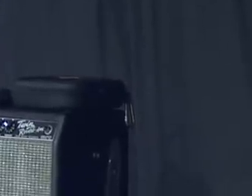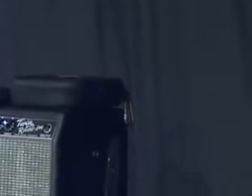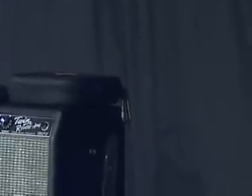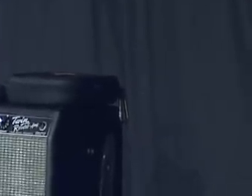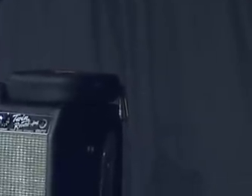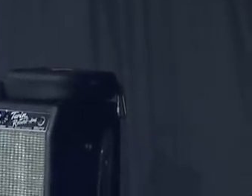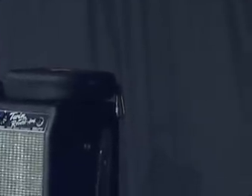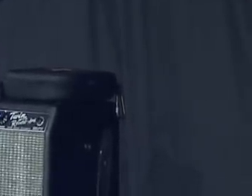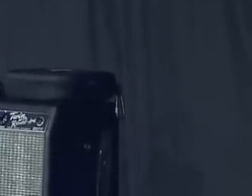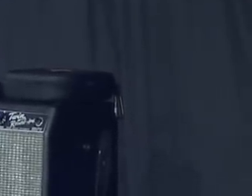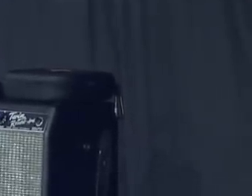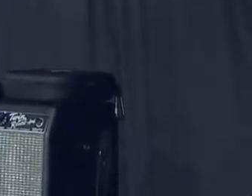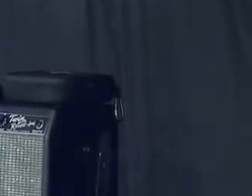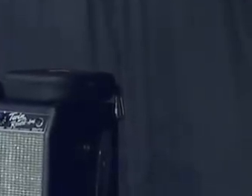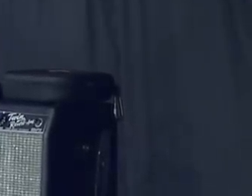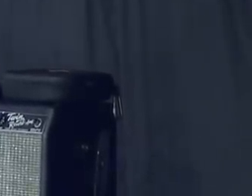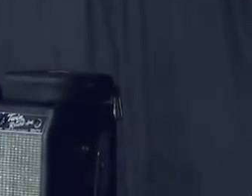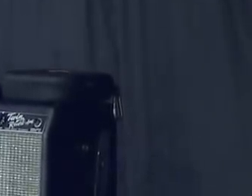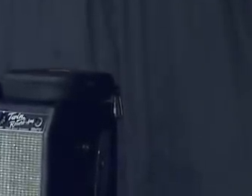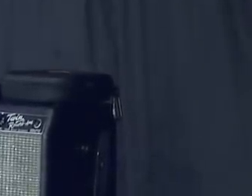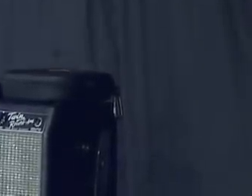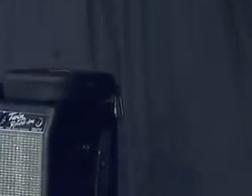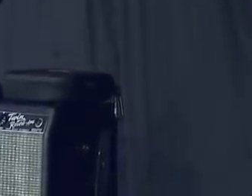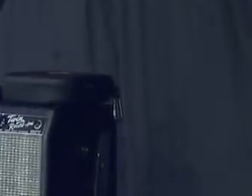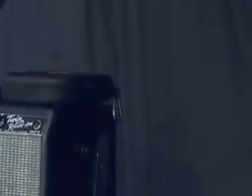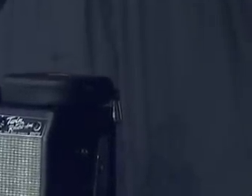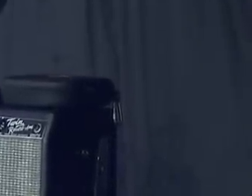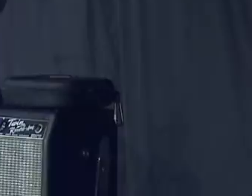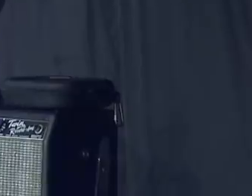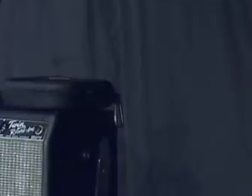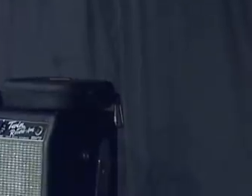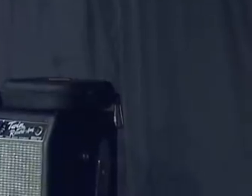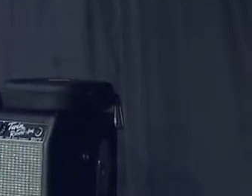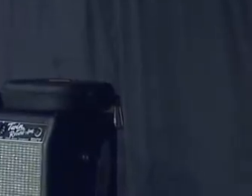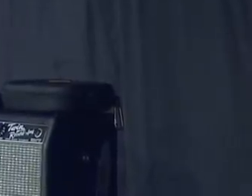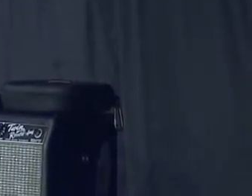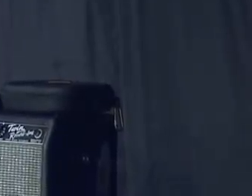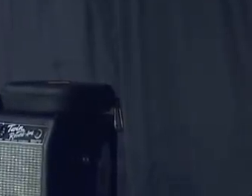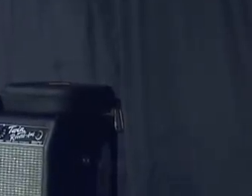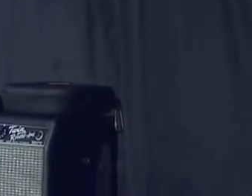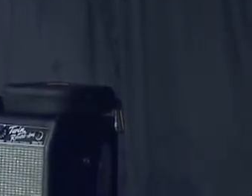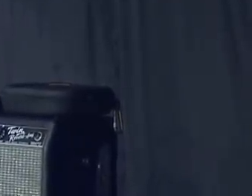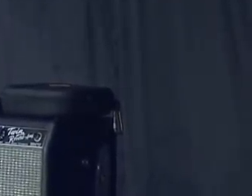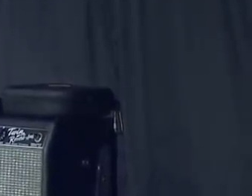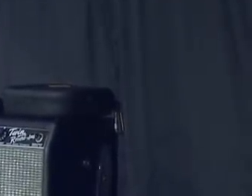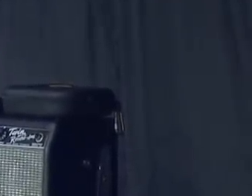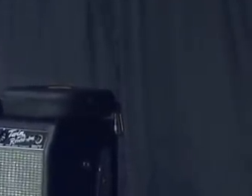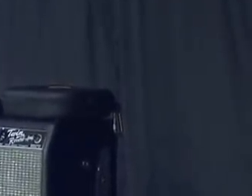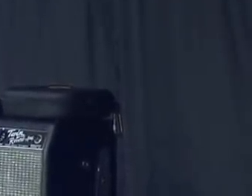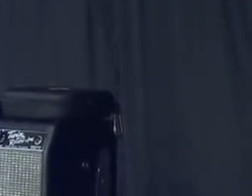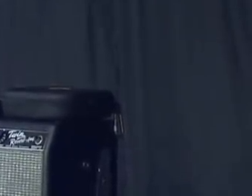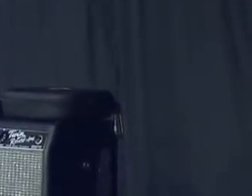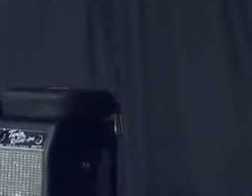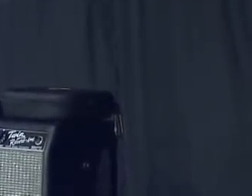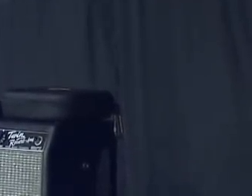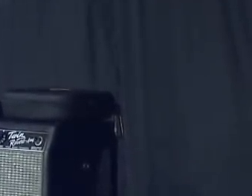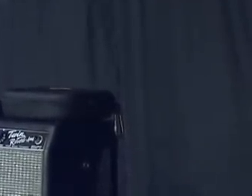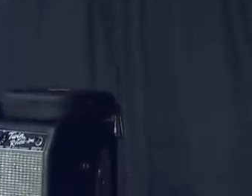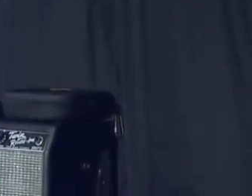Father, it's our heart's desire to pour out our worship, our praise unto you, Lord.